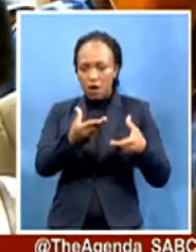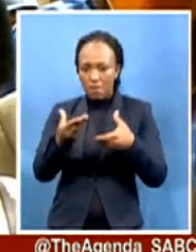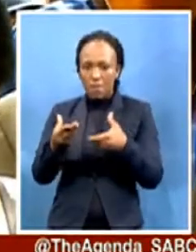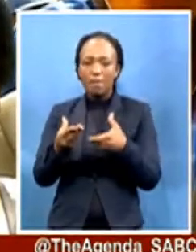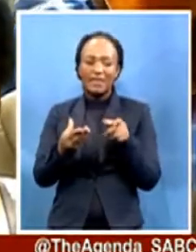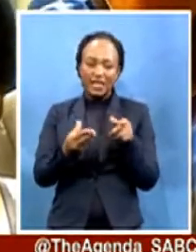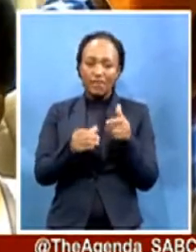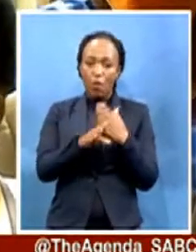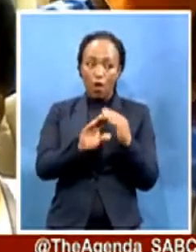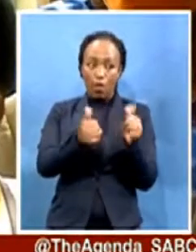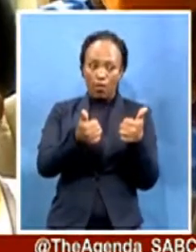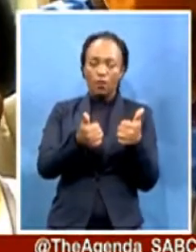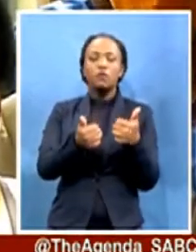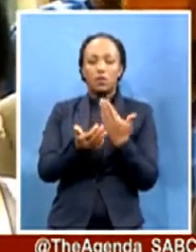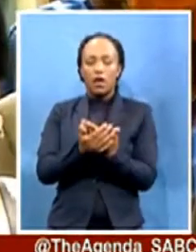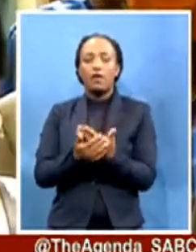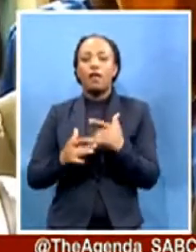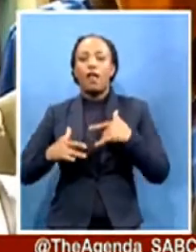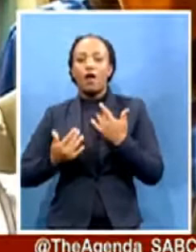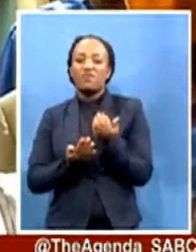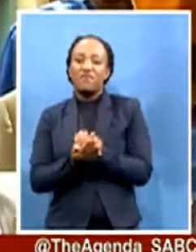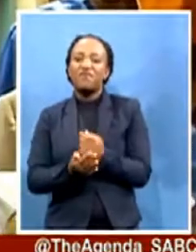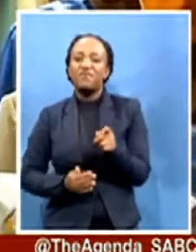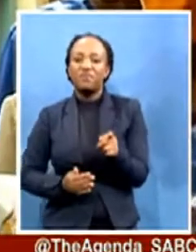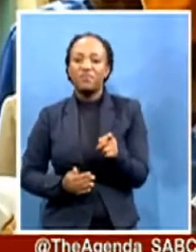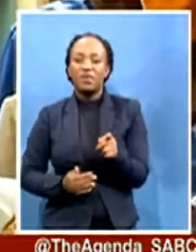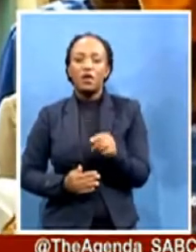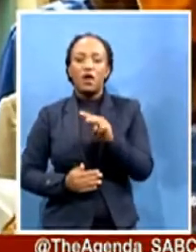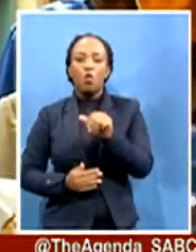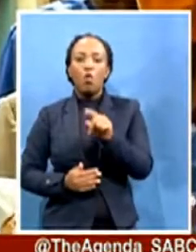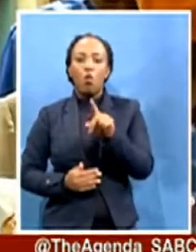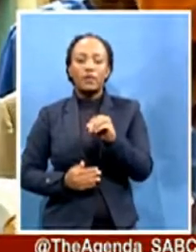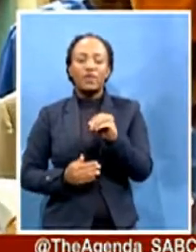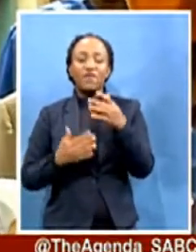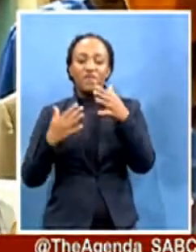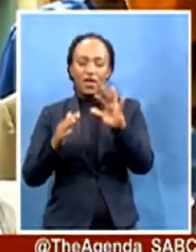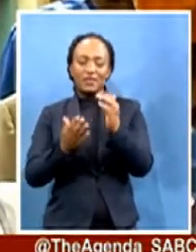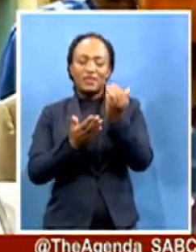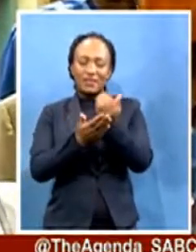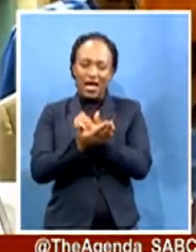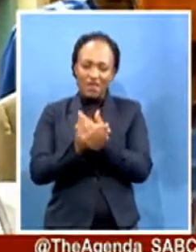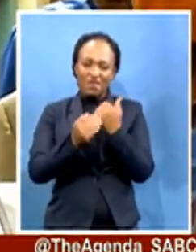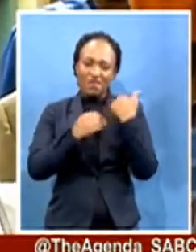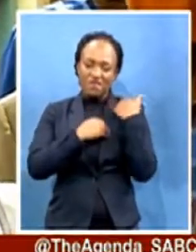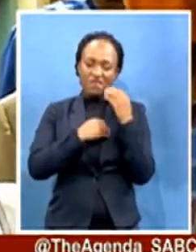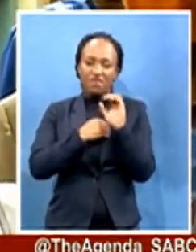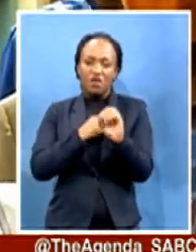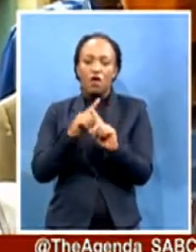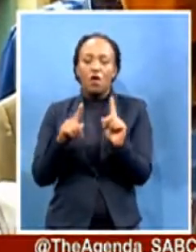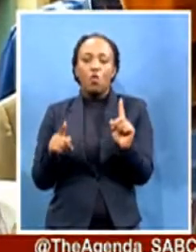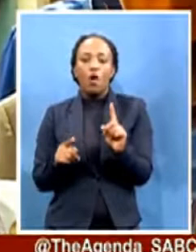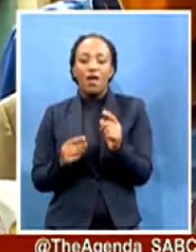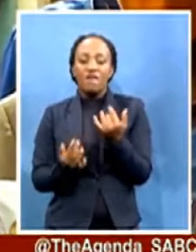this ward was saved by regular maintenance of fire extinguishers and fire